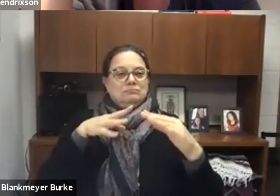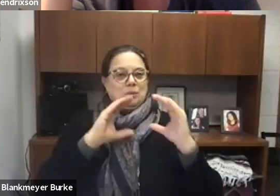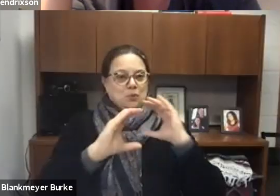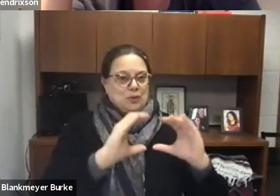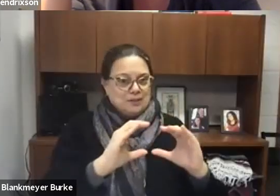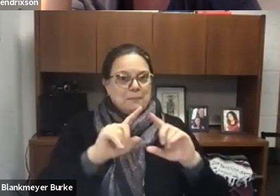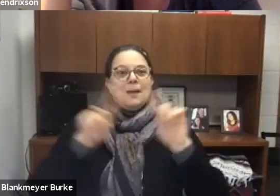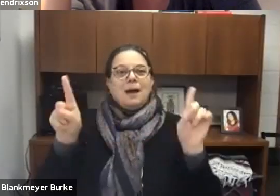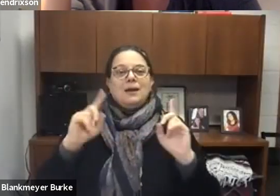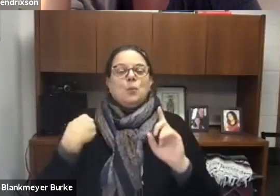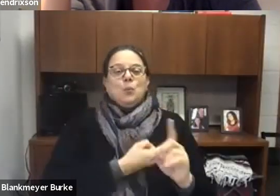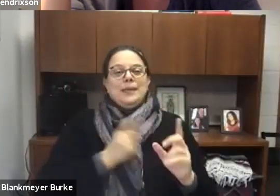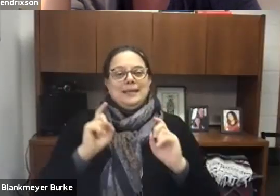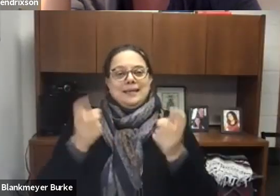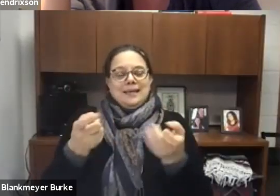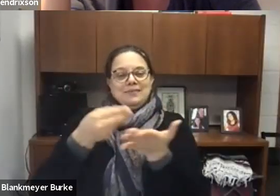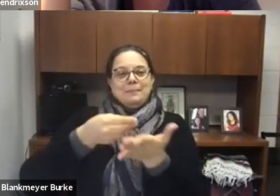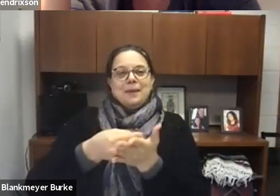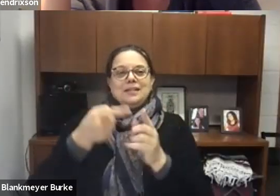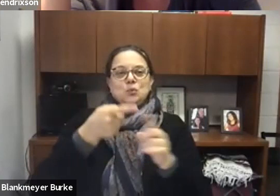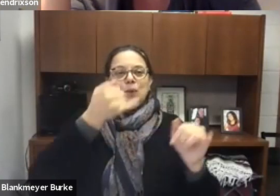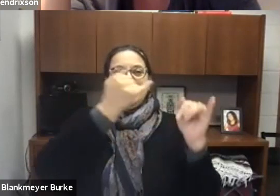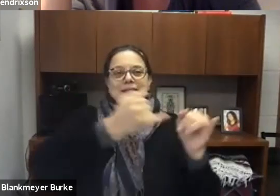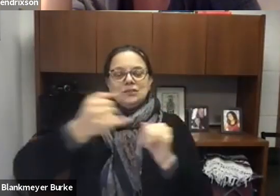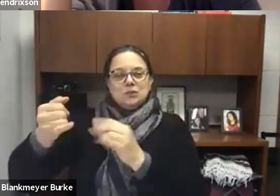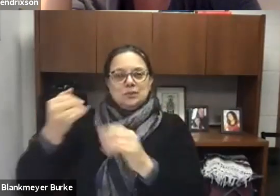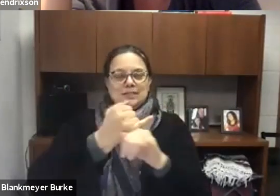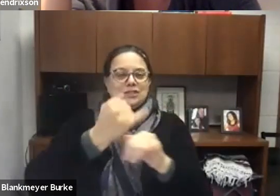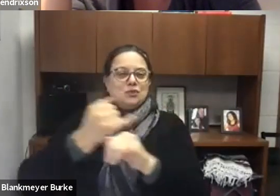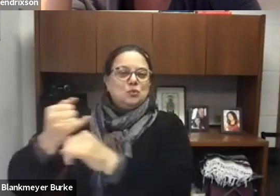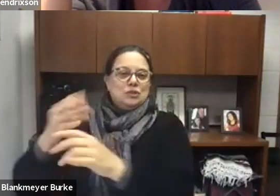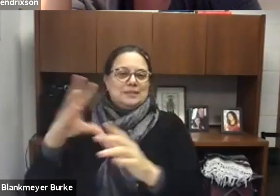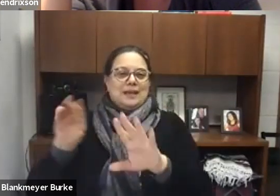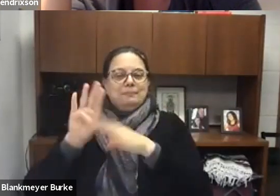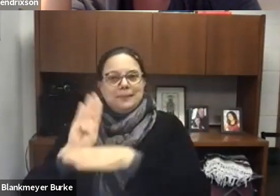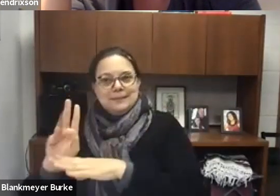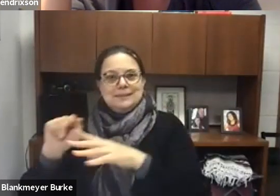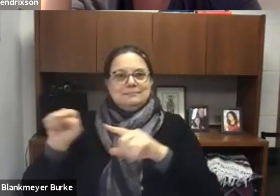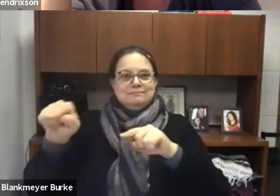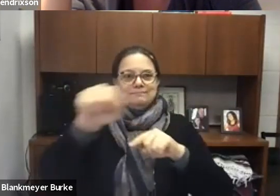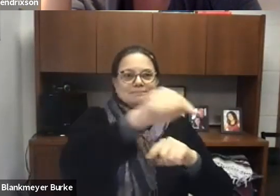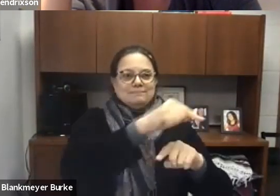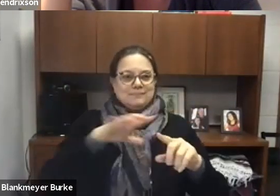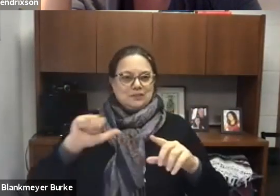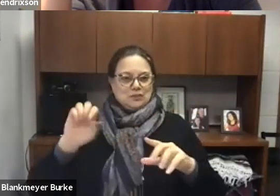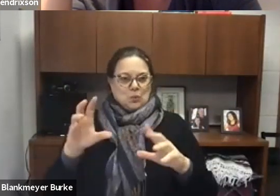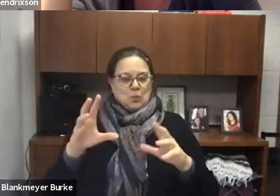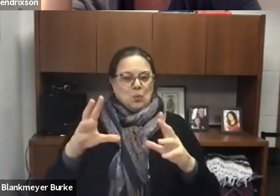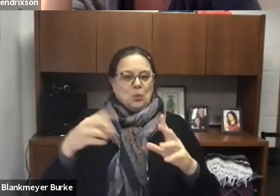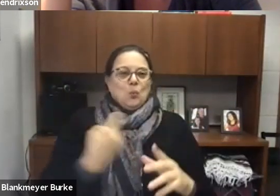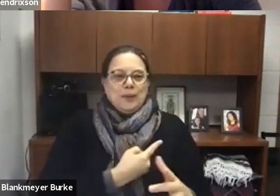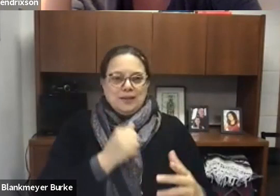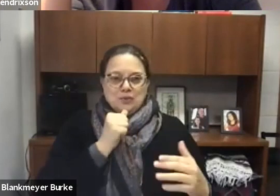and the resources to communicate what we discuss amongst ourselves. And so it's not only for individuals, but also